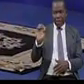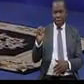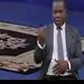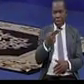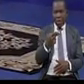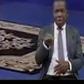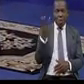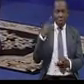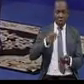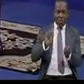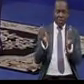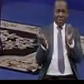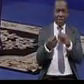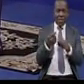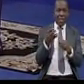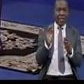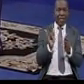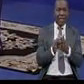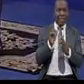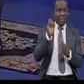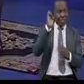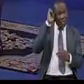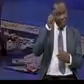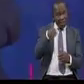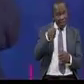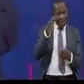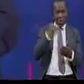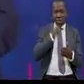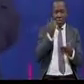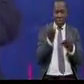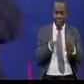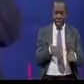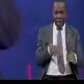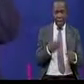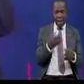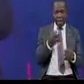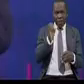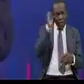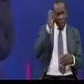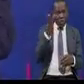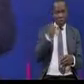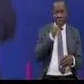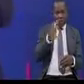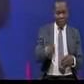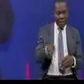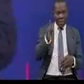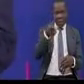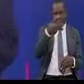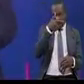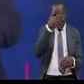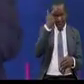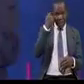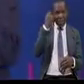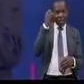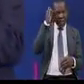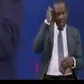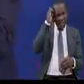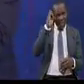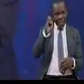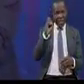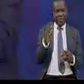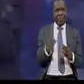he was not found because he had been translated. He had translated him.